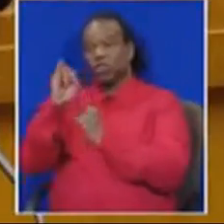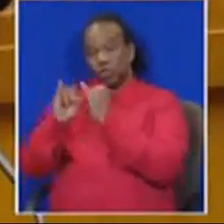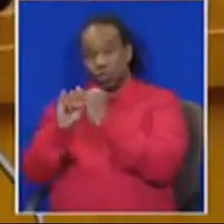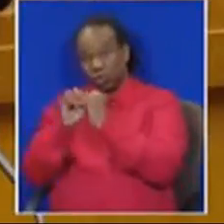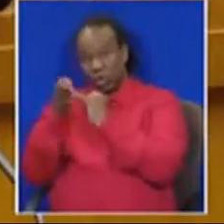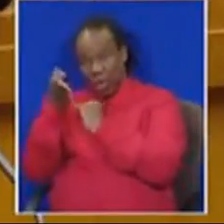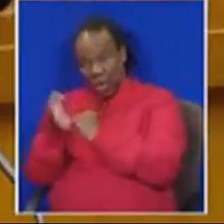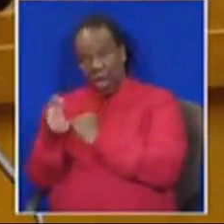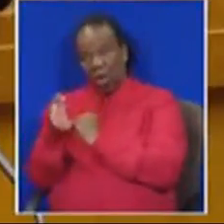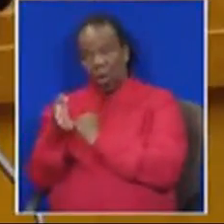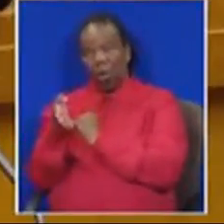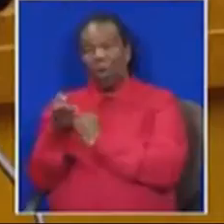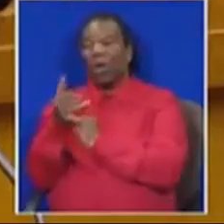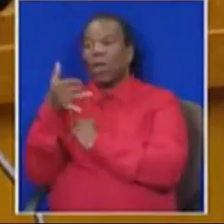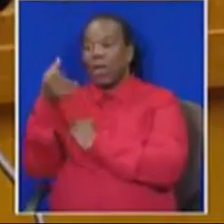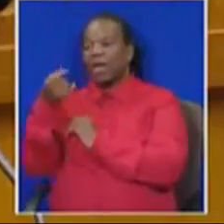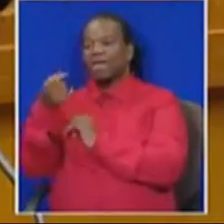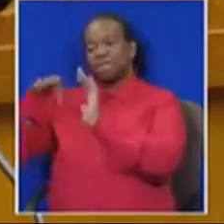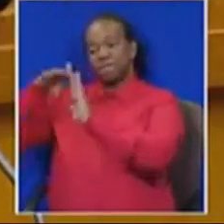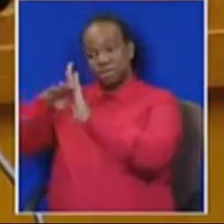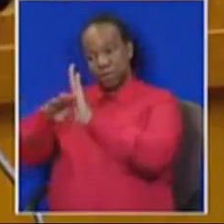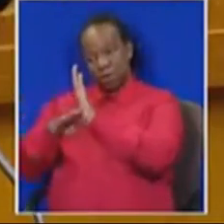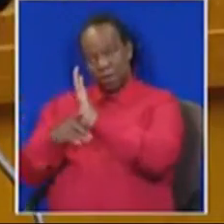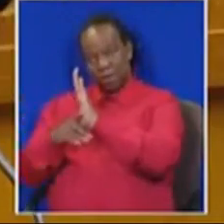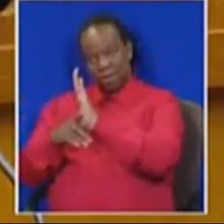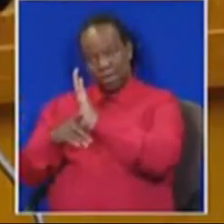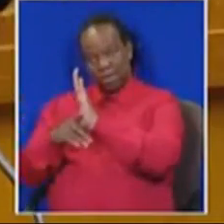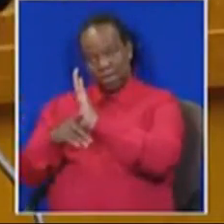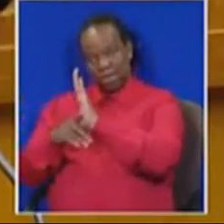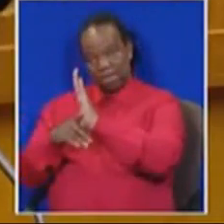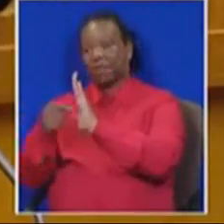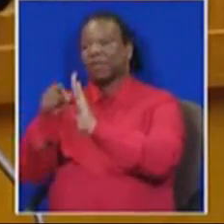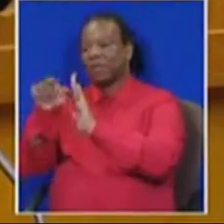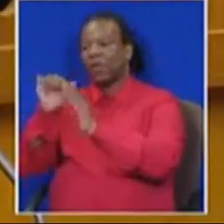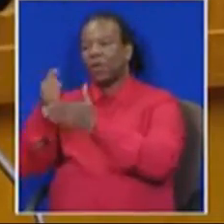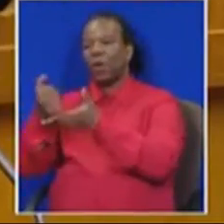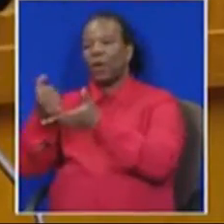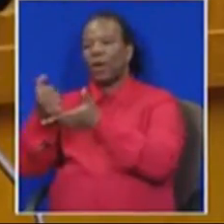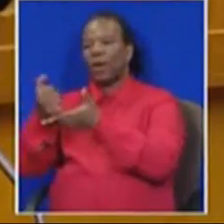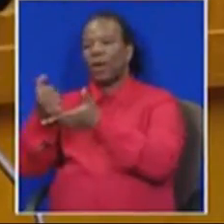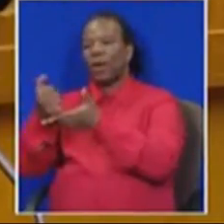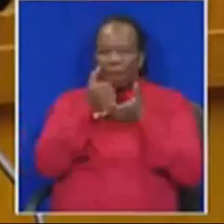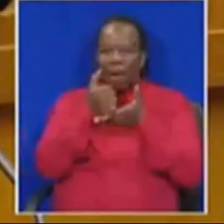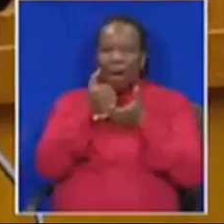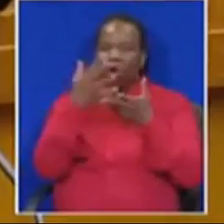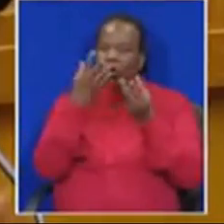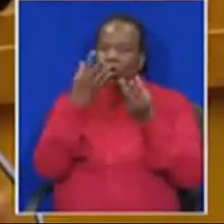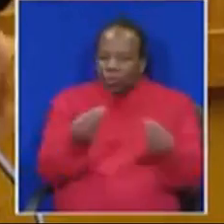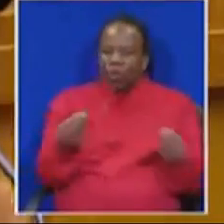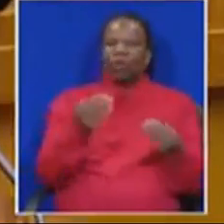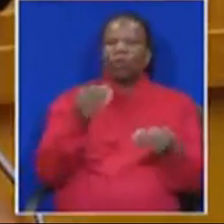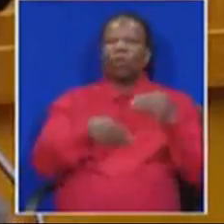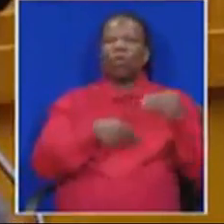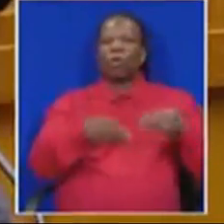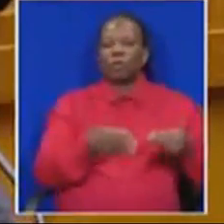have been taking initiatives that will enable us to deal effectively with corruption.